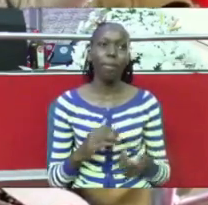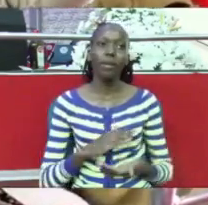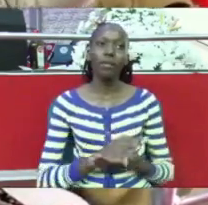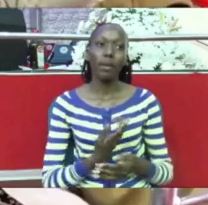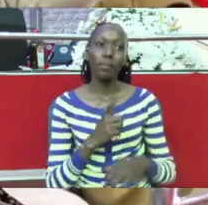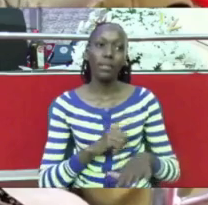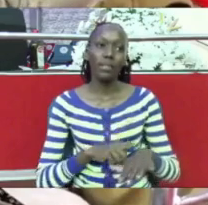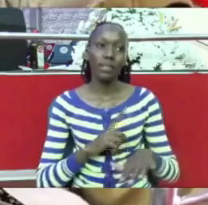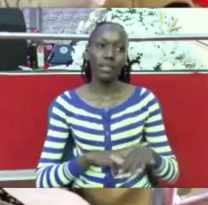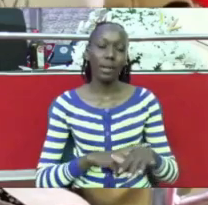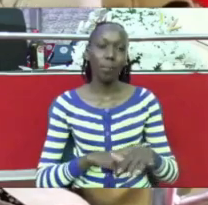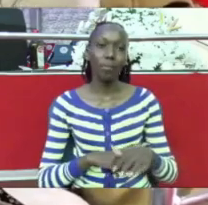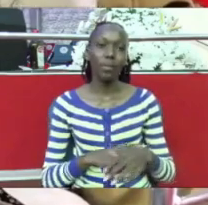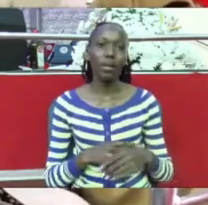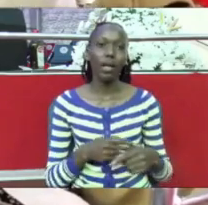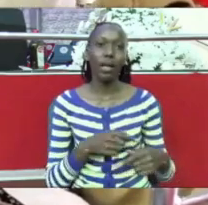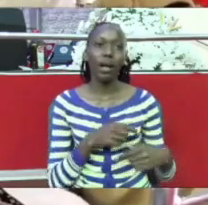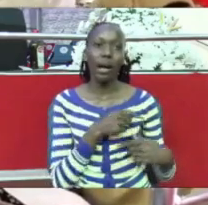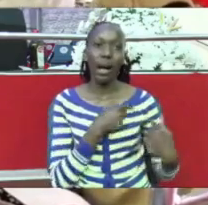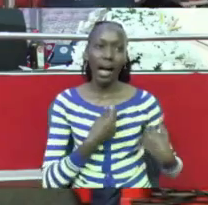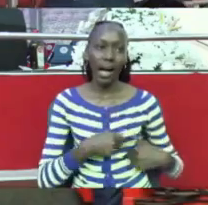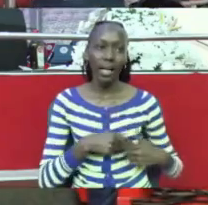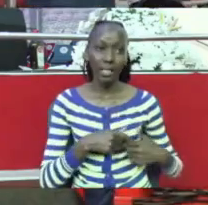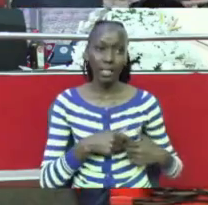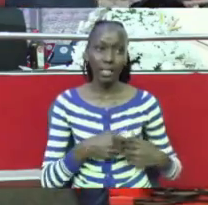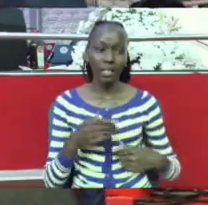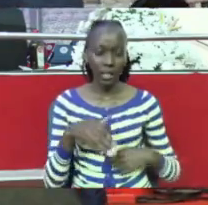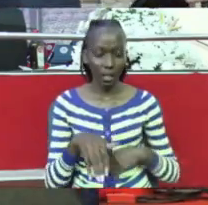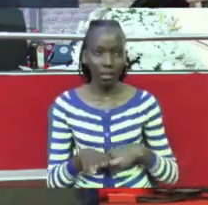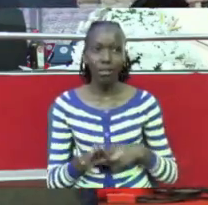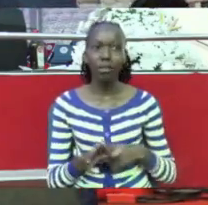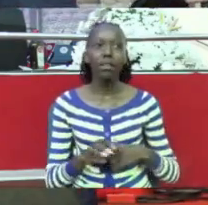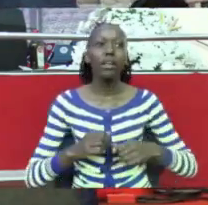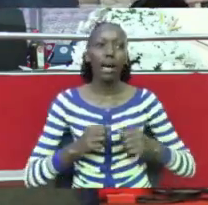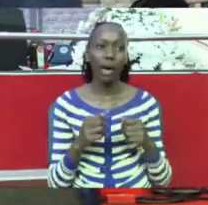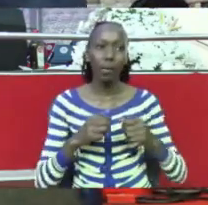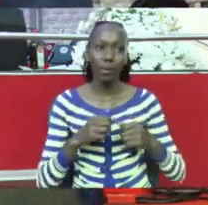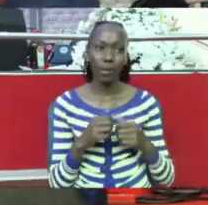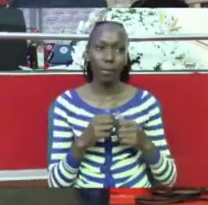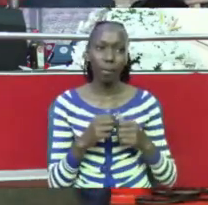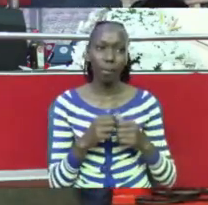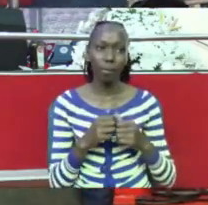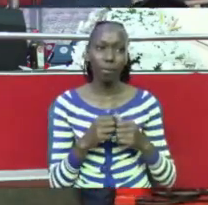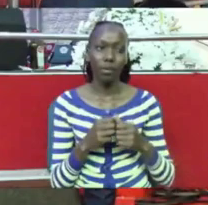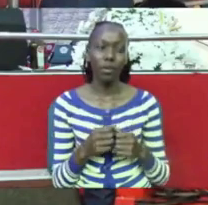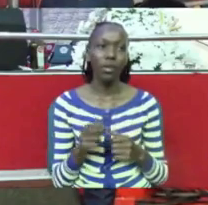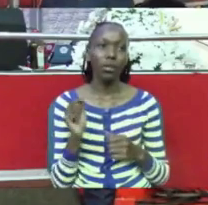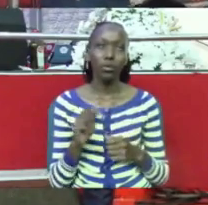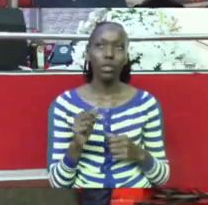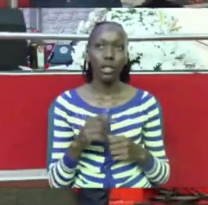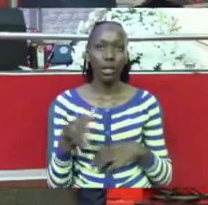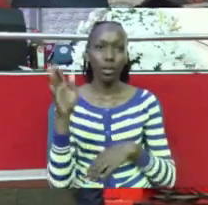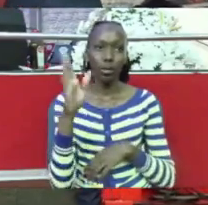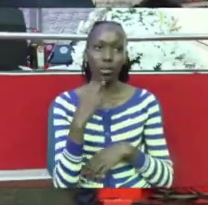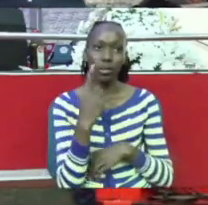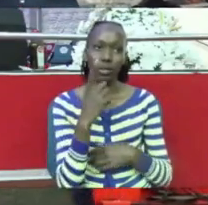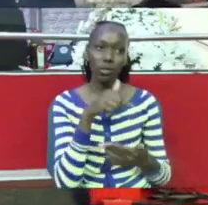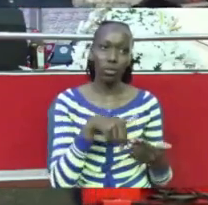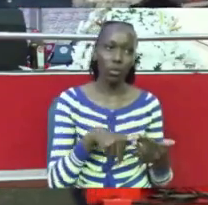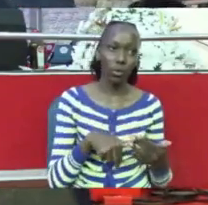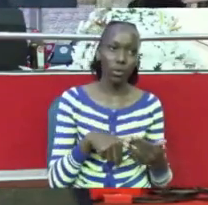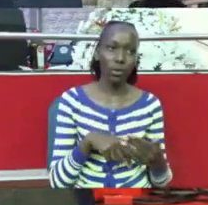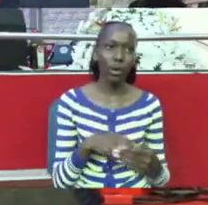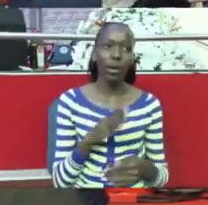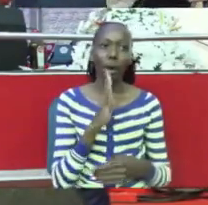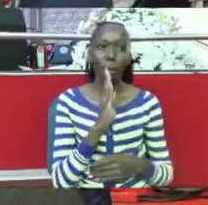excited. Na kila mara moyo wake uko na furaha. This is what God is telling us. Hiyo ndio Mungu anatuambia. Being excited. Ya kwamba tukue na furaha. In